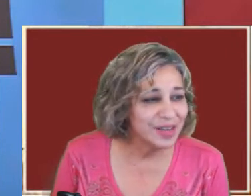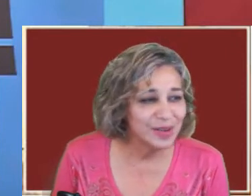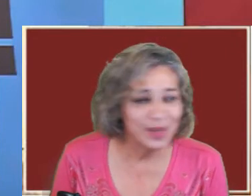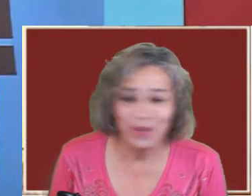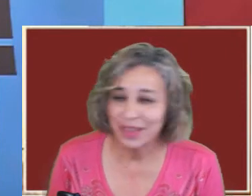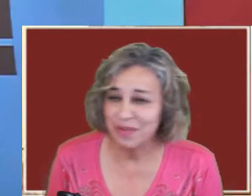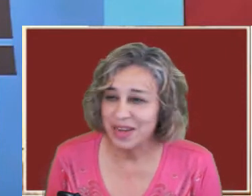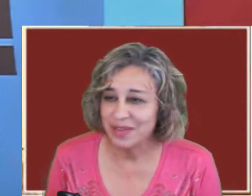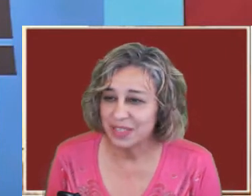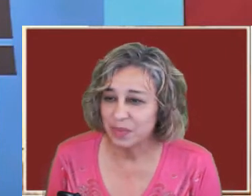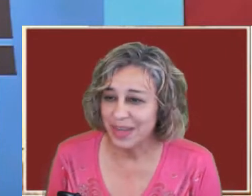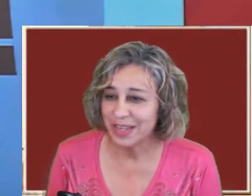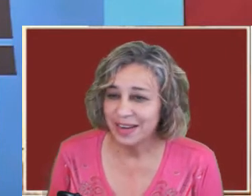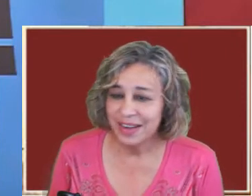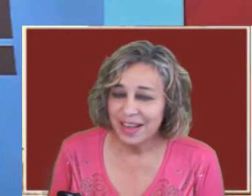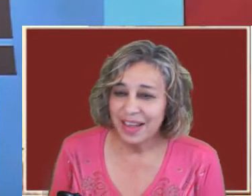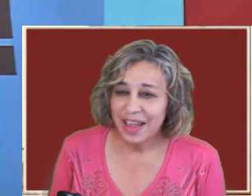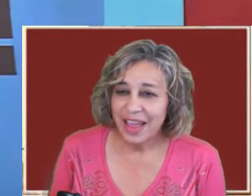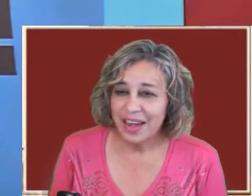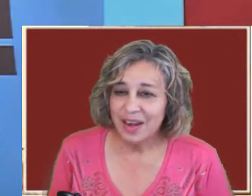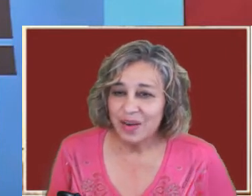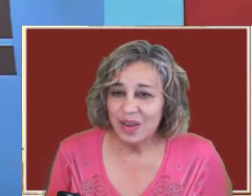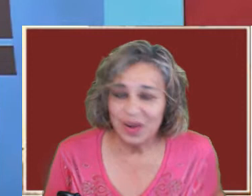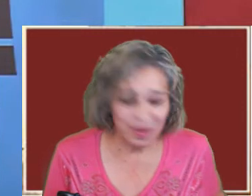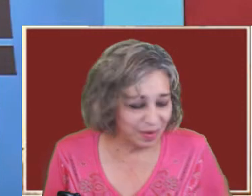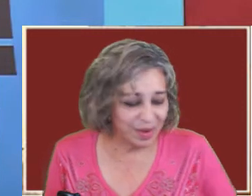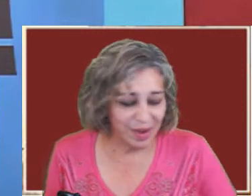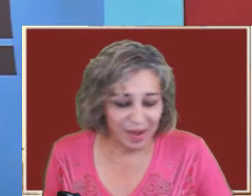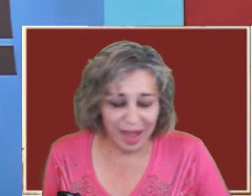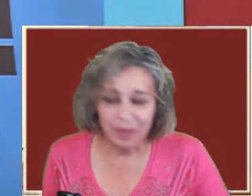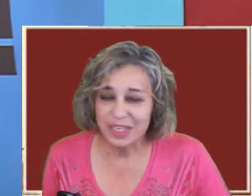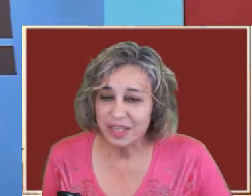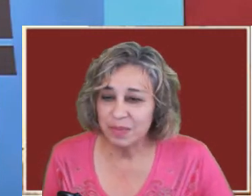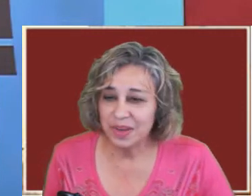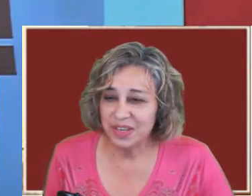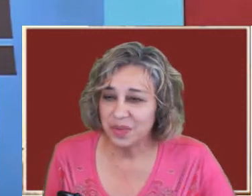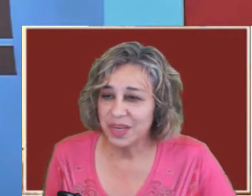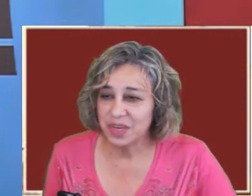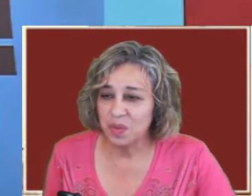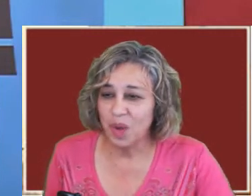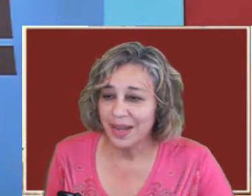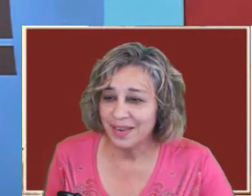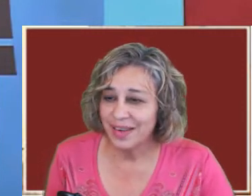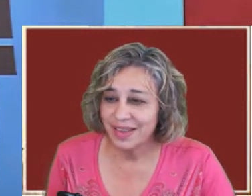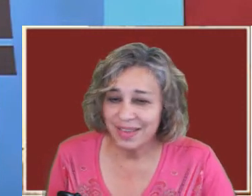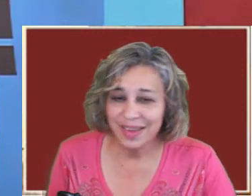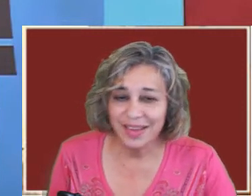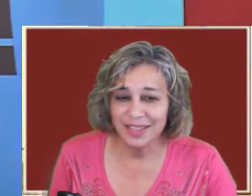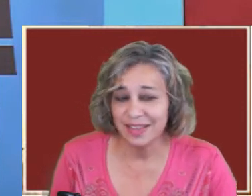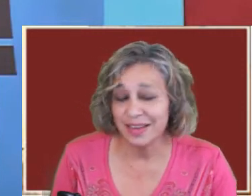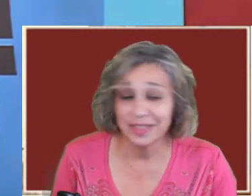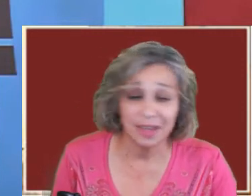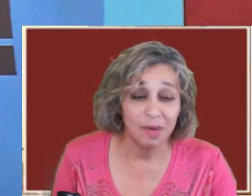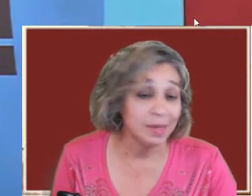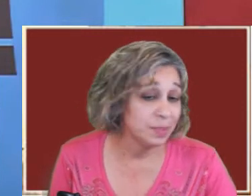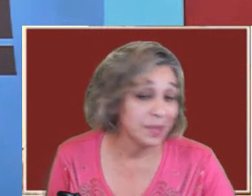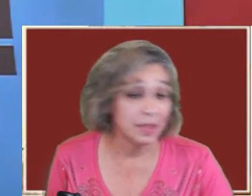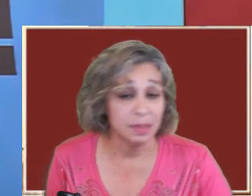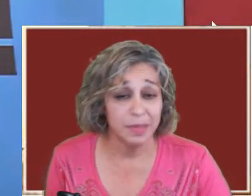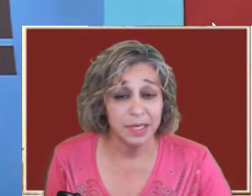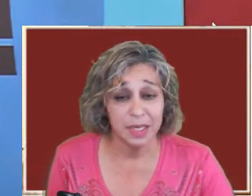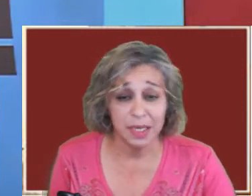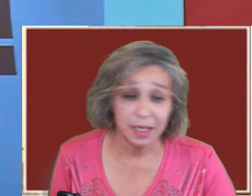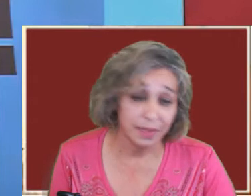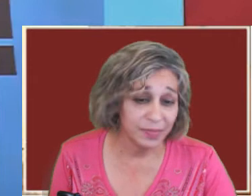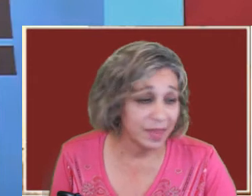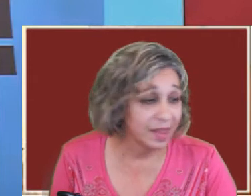never told you what the money was spent on and, you know, how much of the budget went to what or anything. He said they just said, well, we spent this